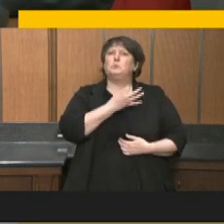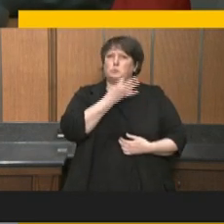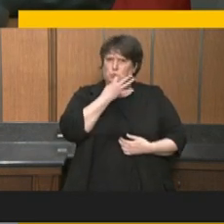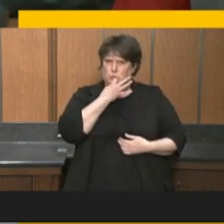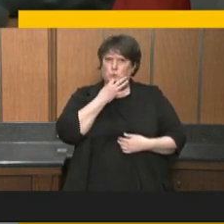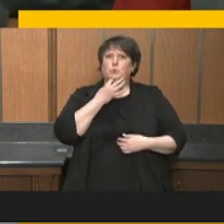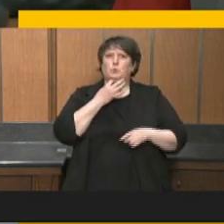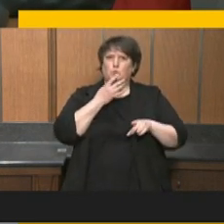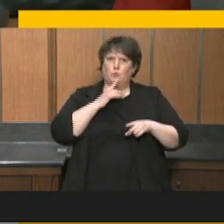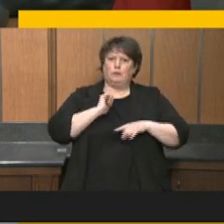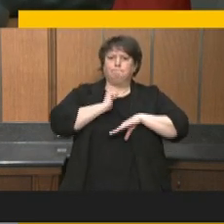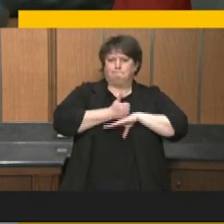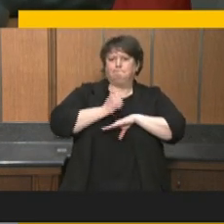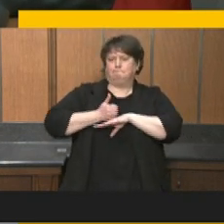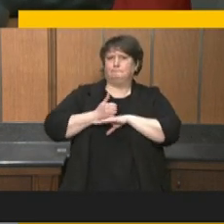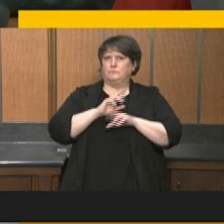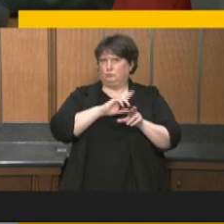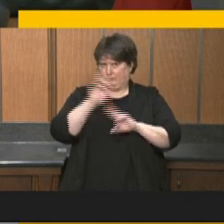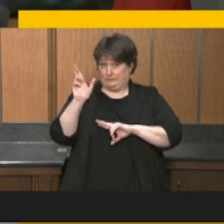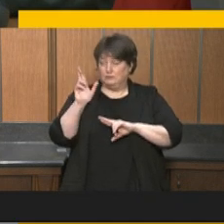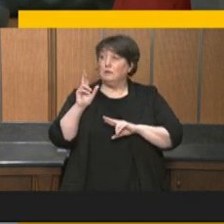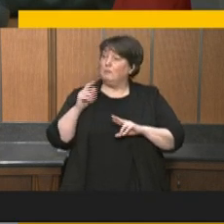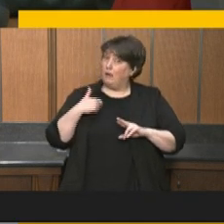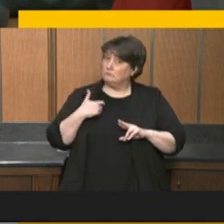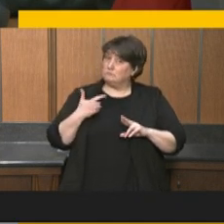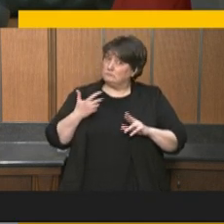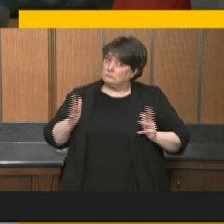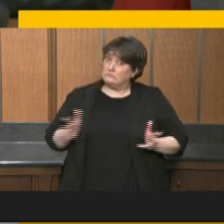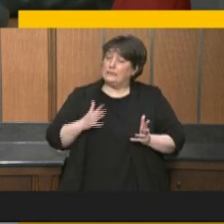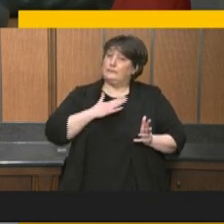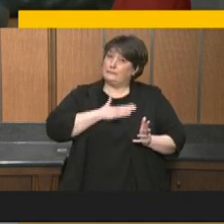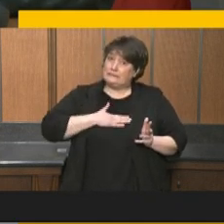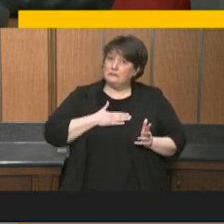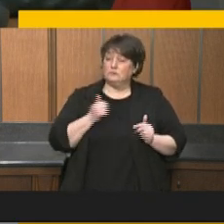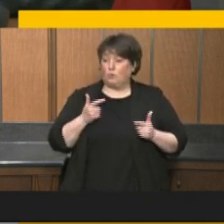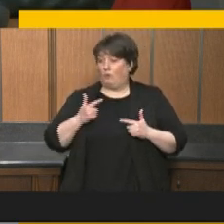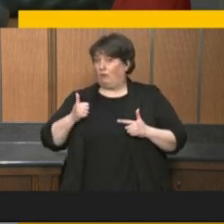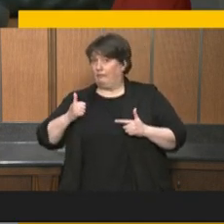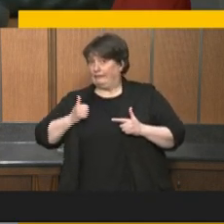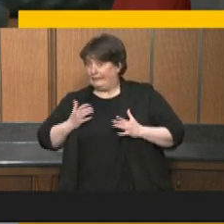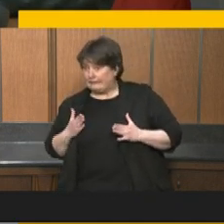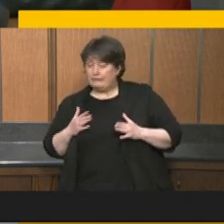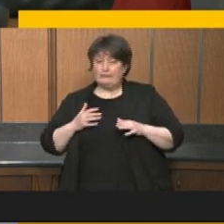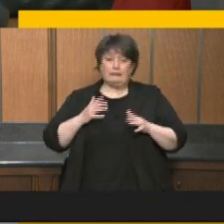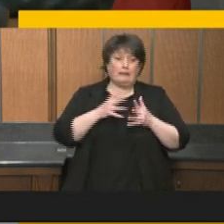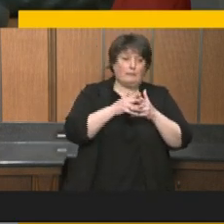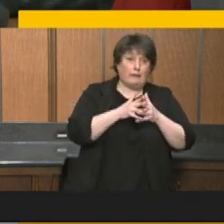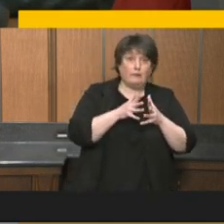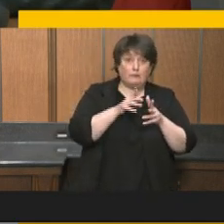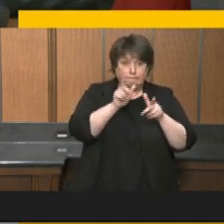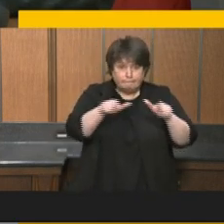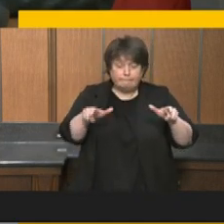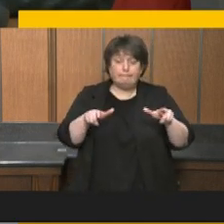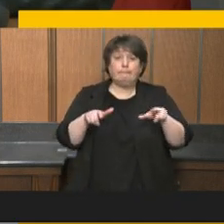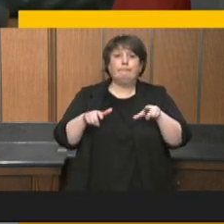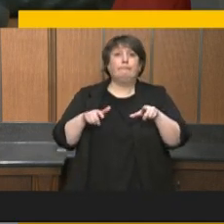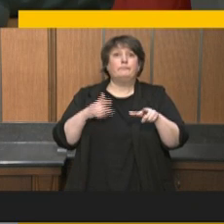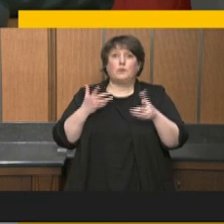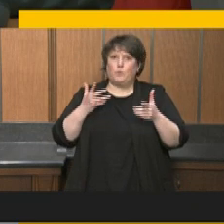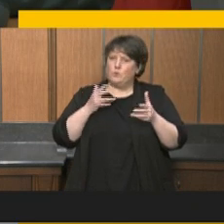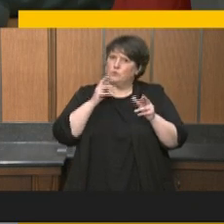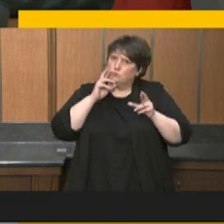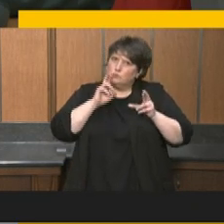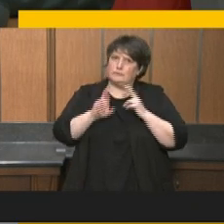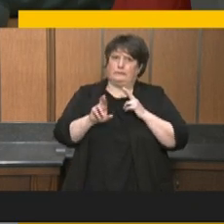I'd also like to make the point, I would very much urge Canadians and Americans to respect the principle behind the decision was made and